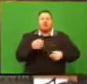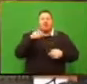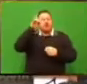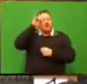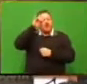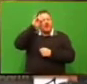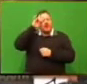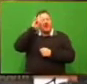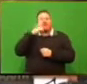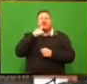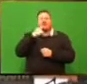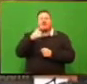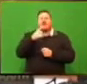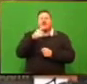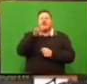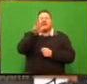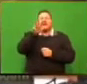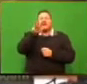in